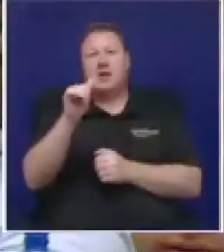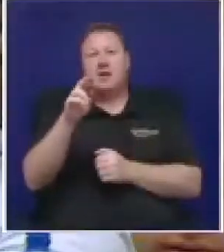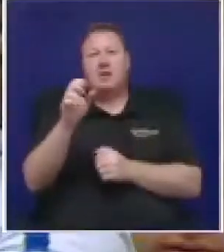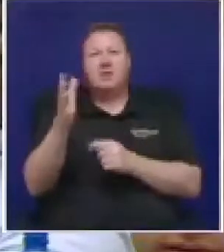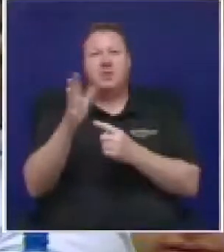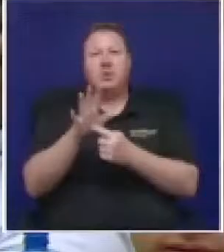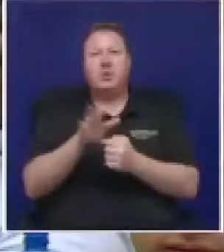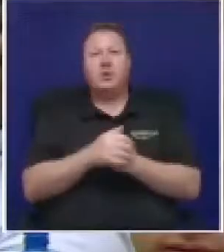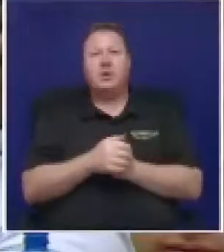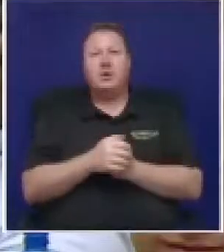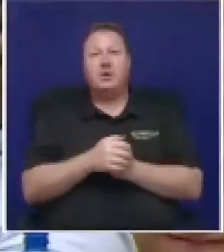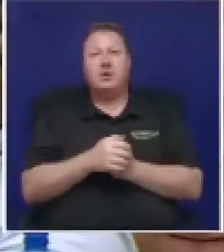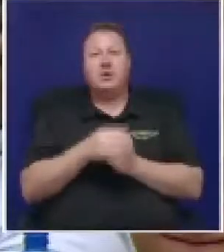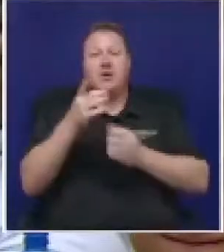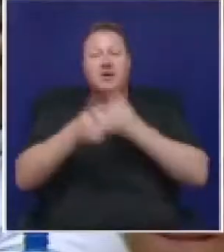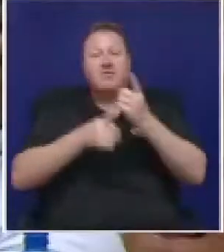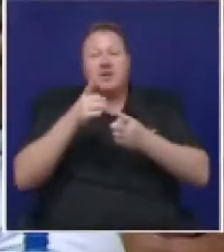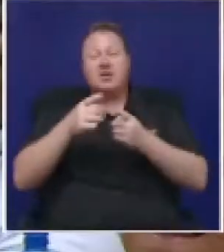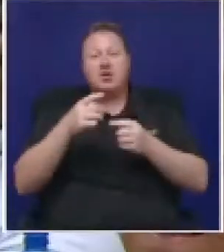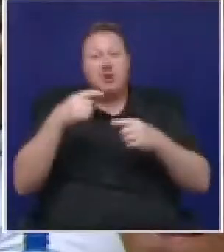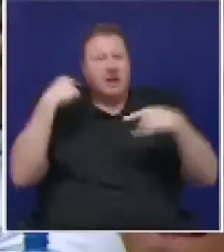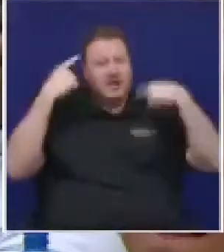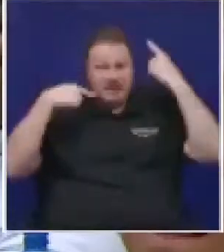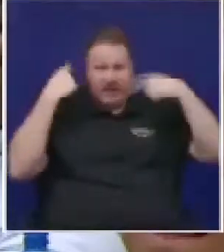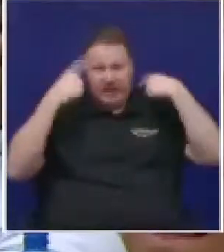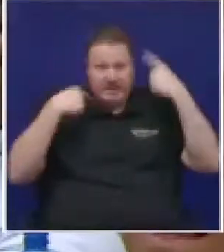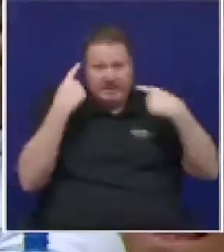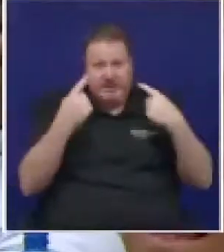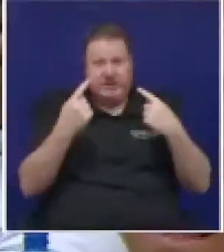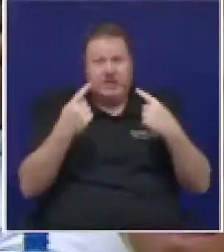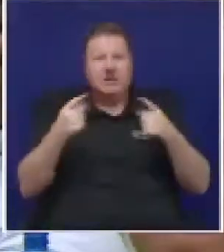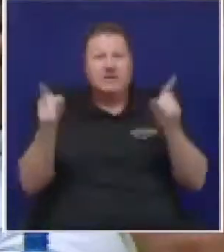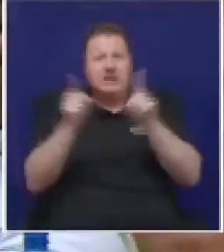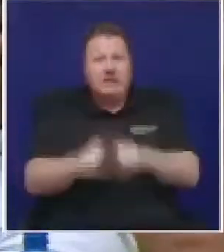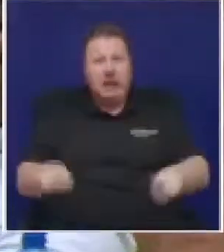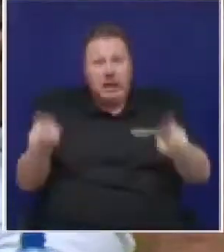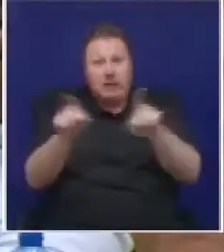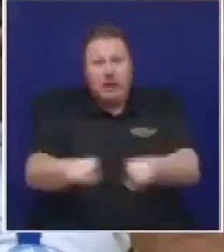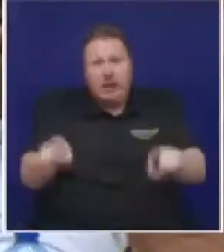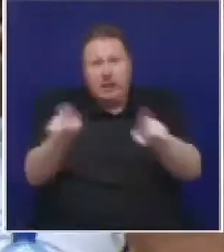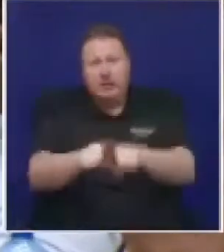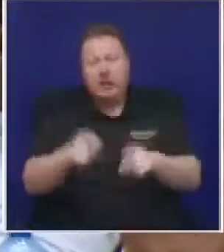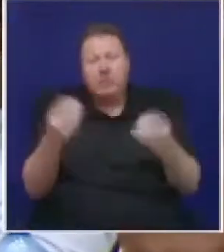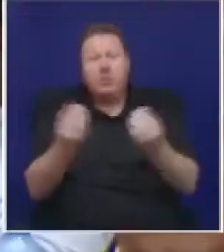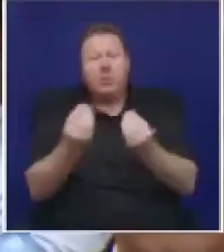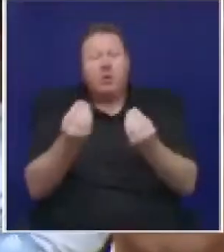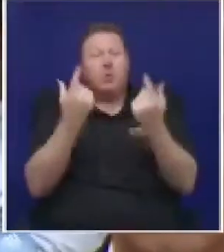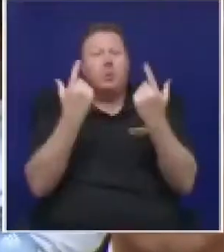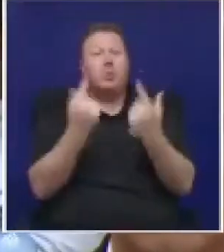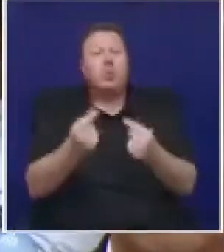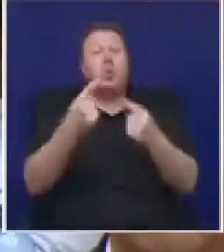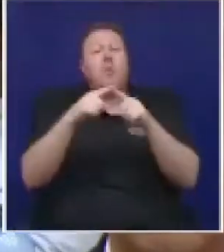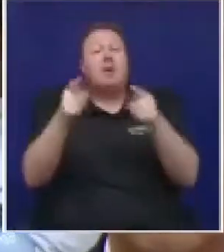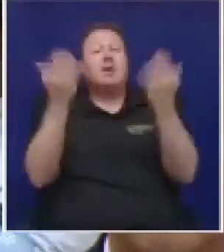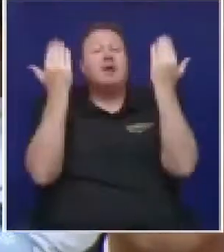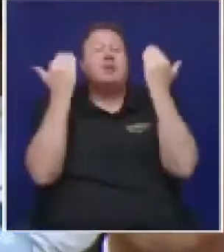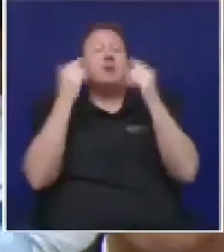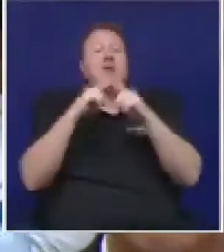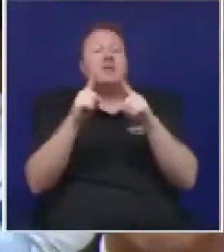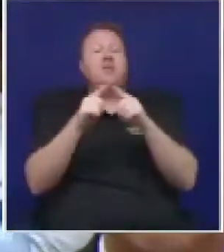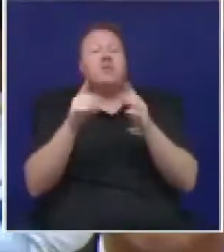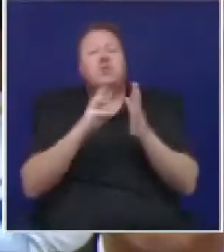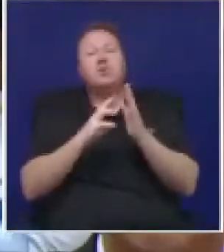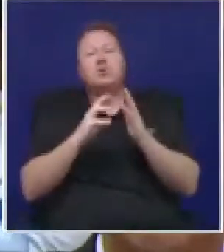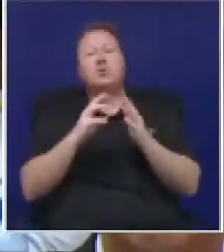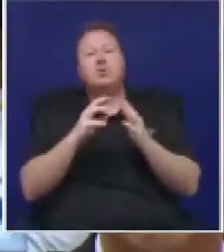definition of insanity is doing the same thing all over and all over again expecting different results. It is